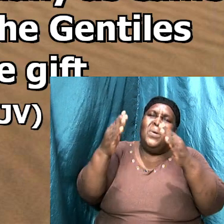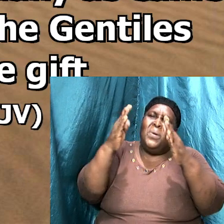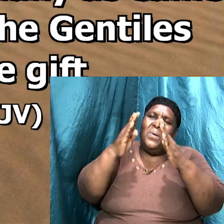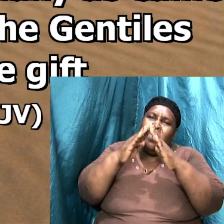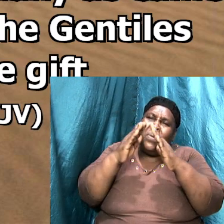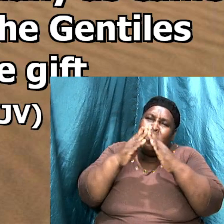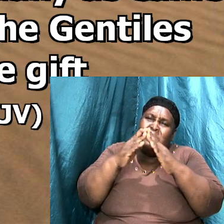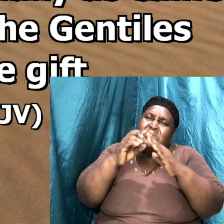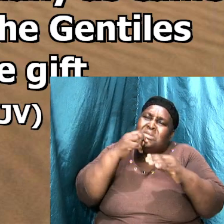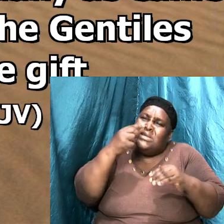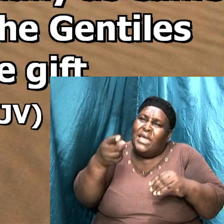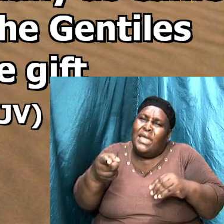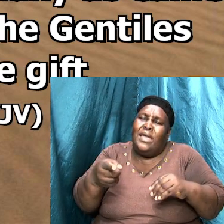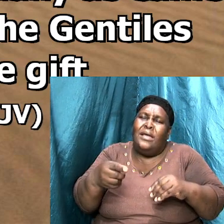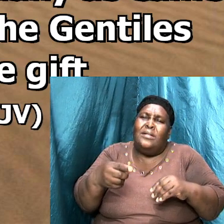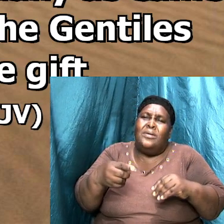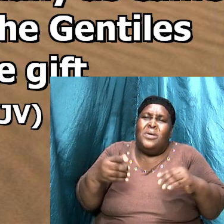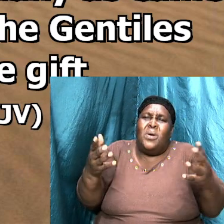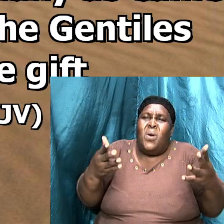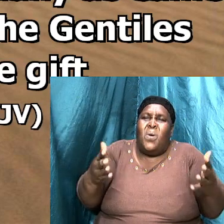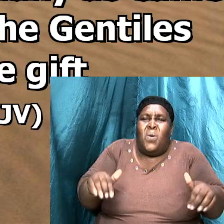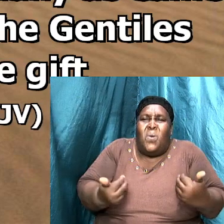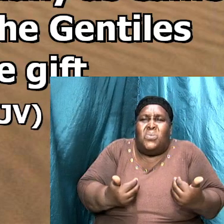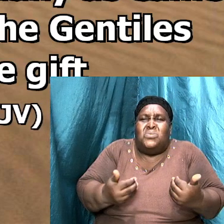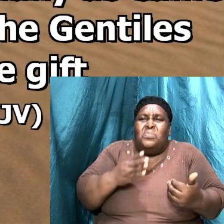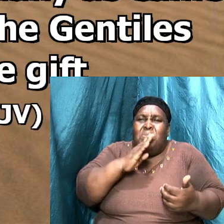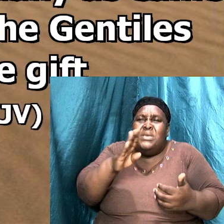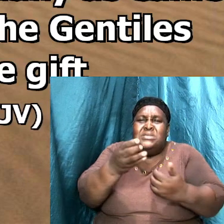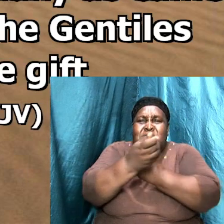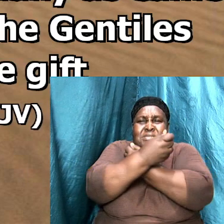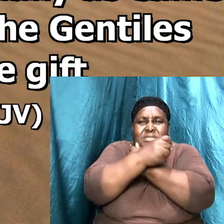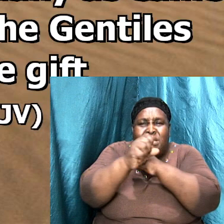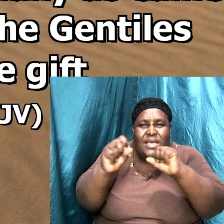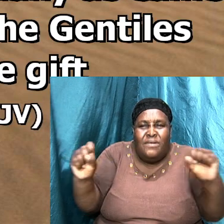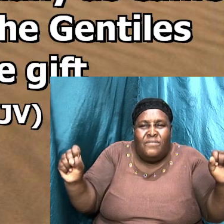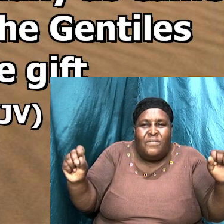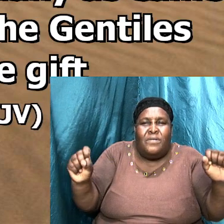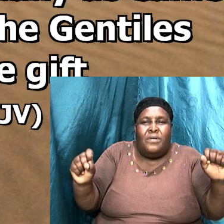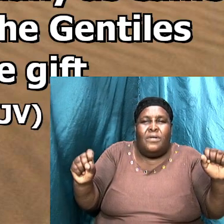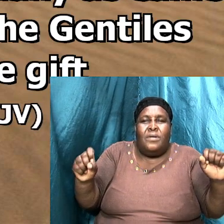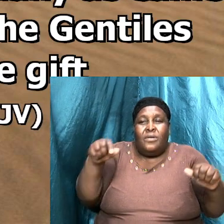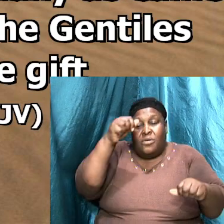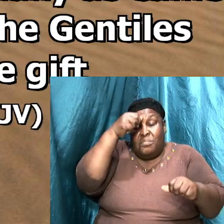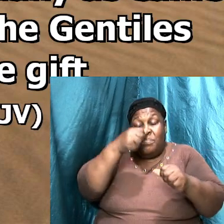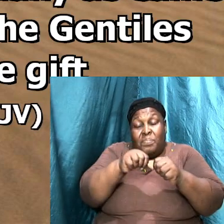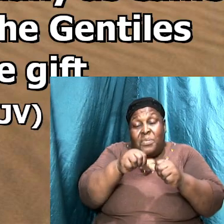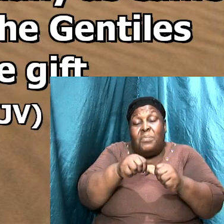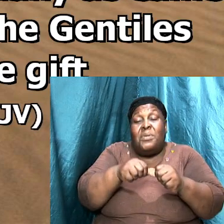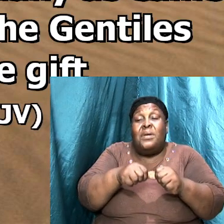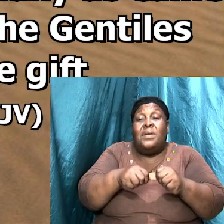him what to do to be saved but remember the Bible said that he was a devoted man